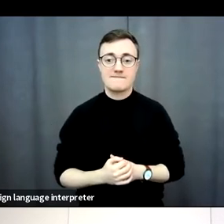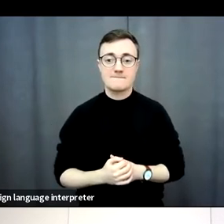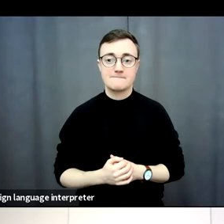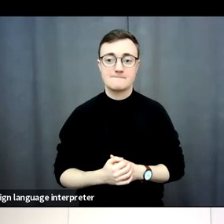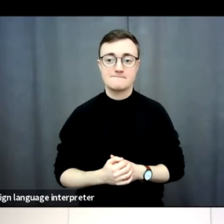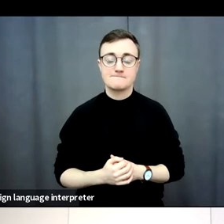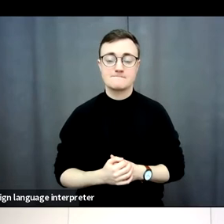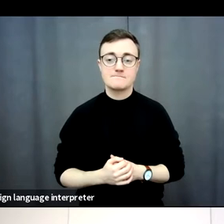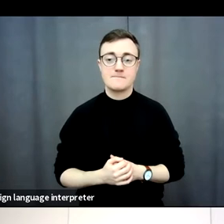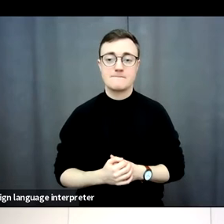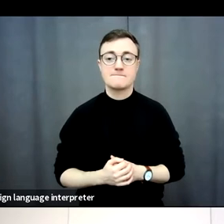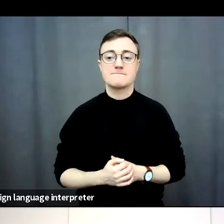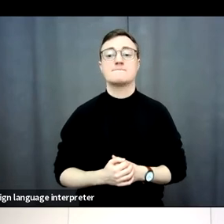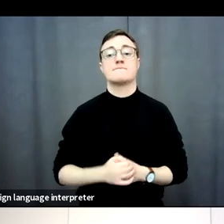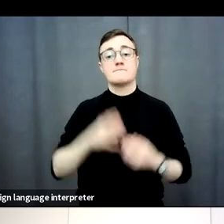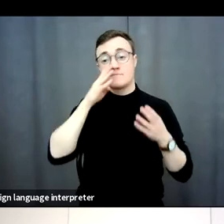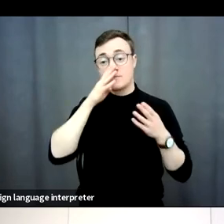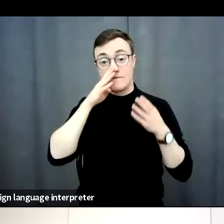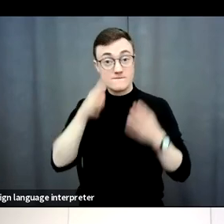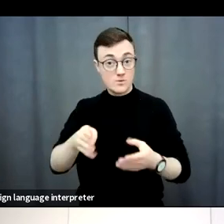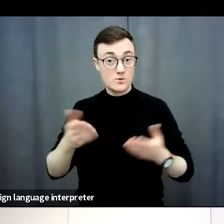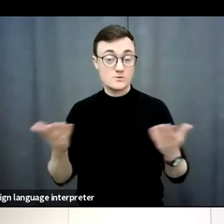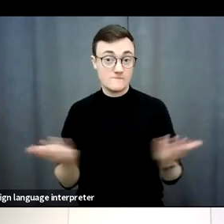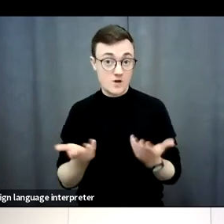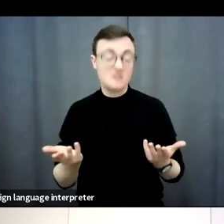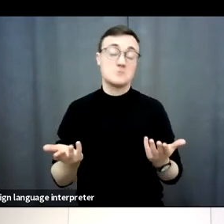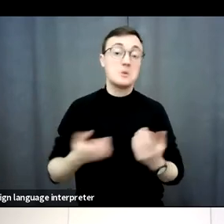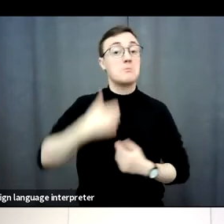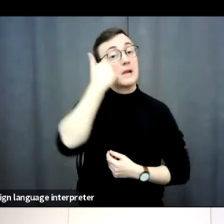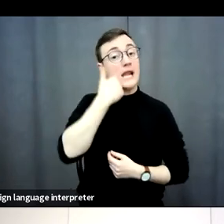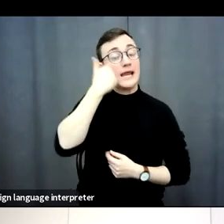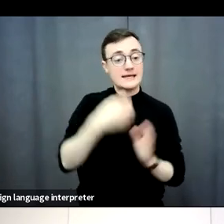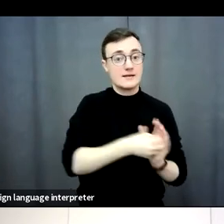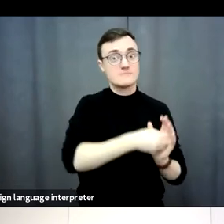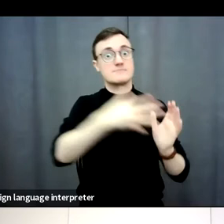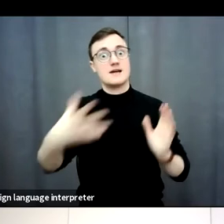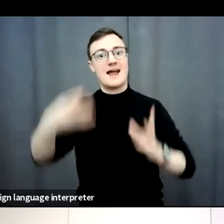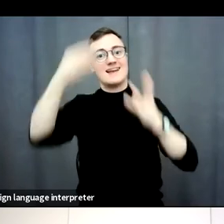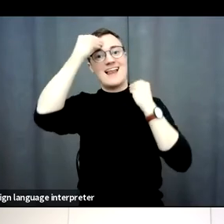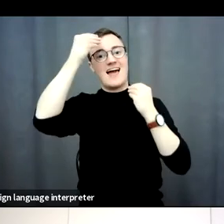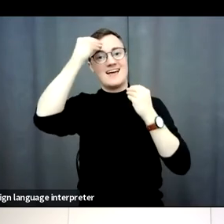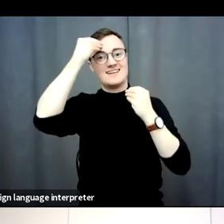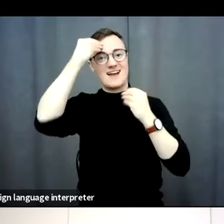on learning through play together with sighted peers.